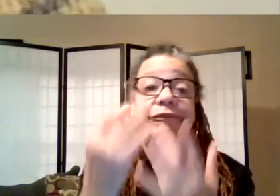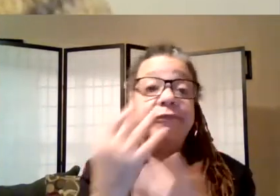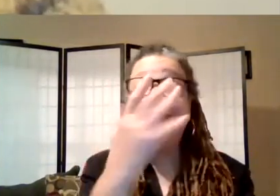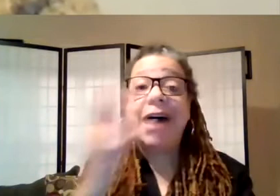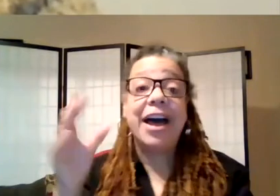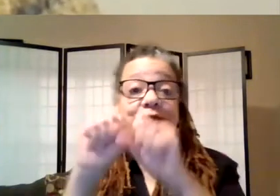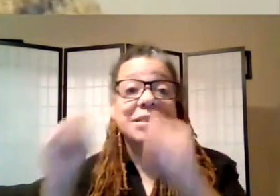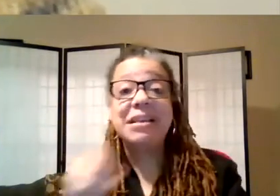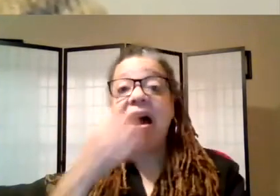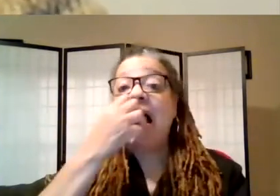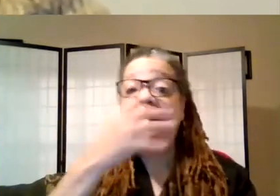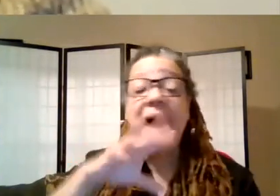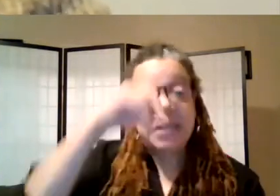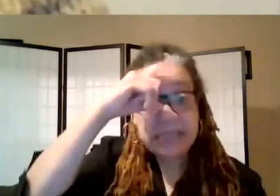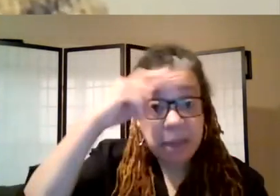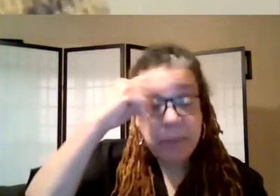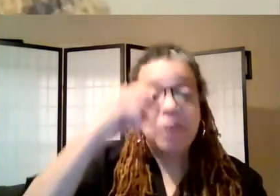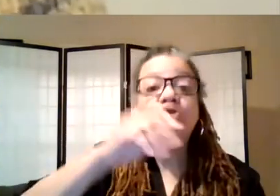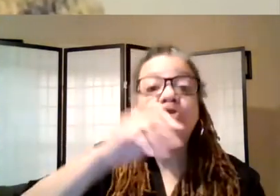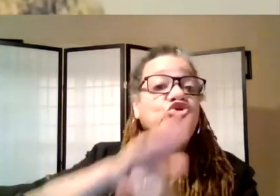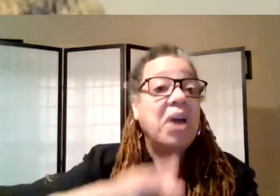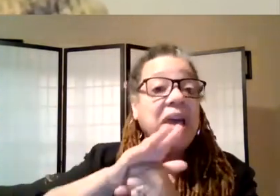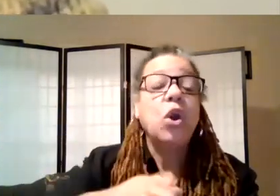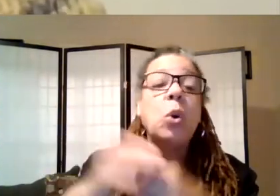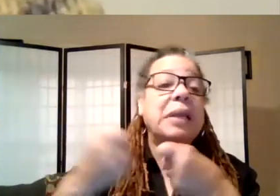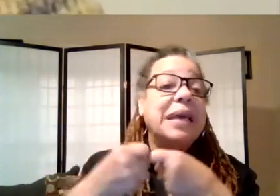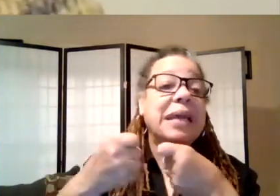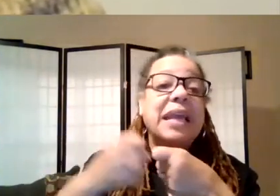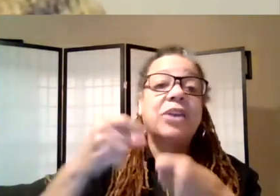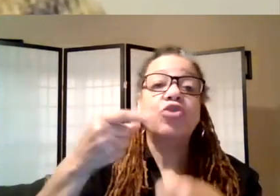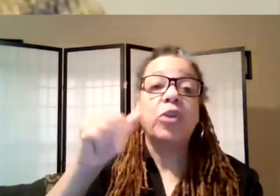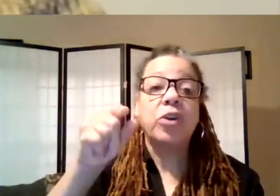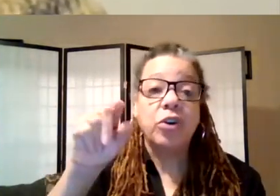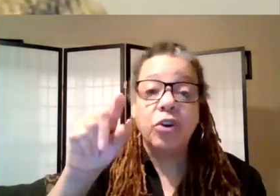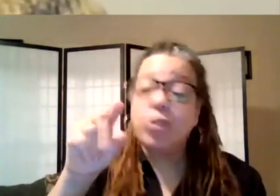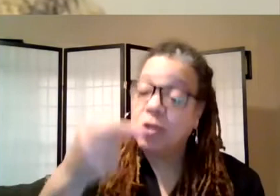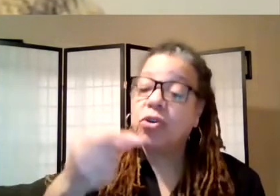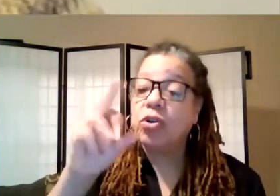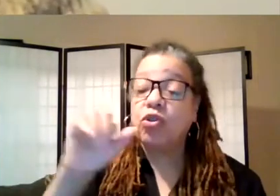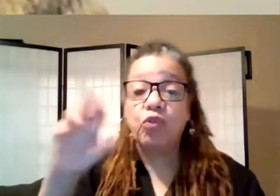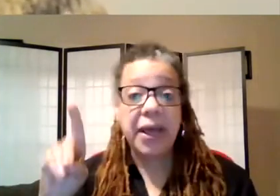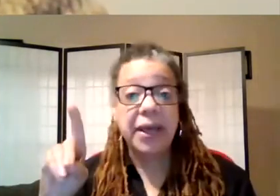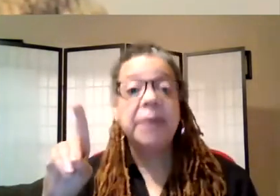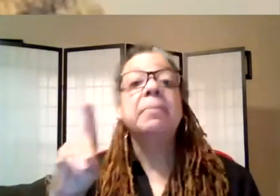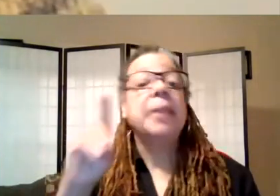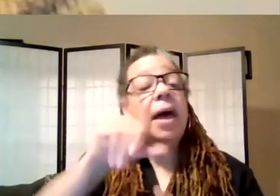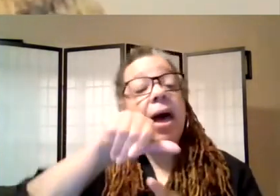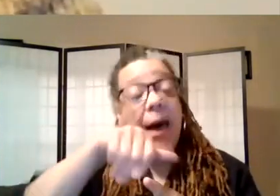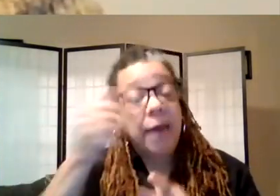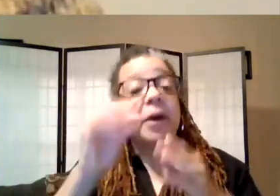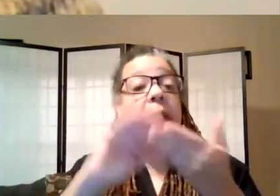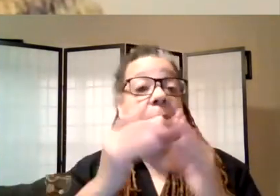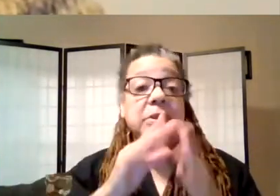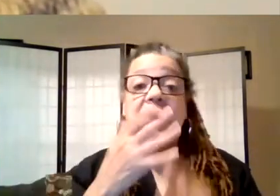summers, a strain on the electrical grid, low-income people even doing worse in communities of color because of